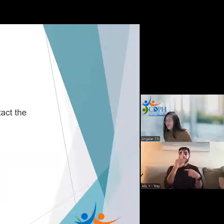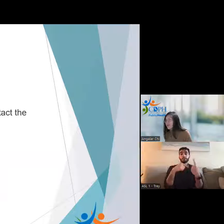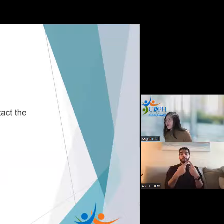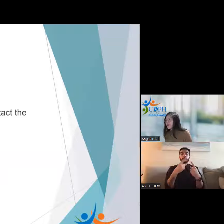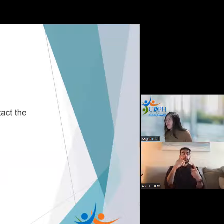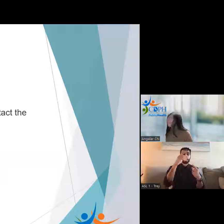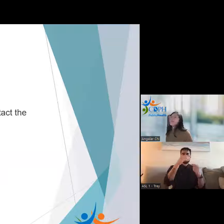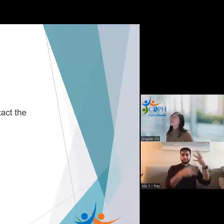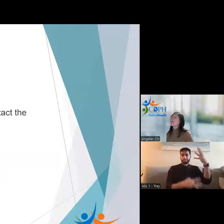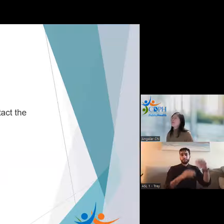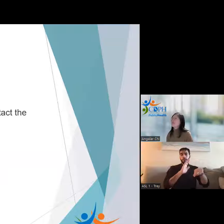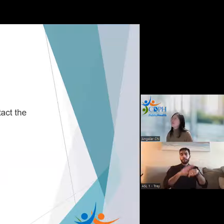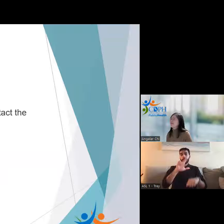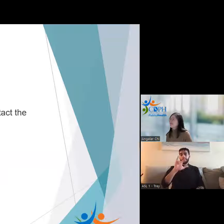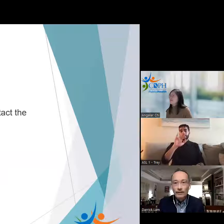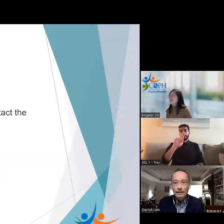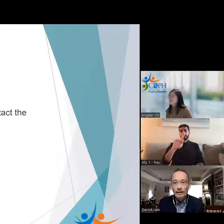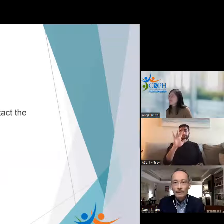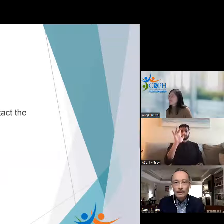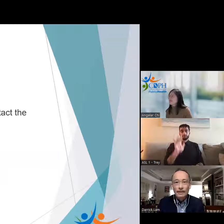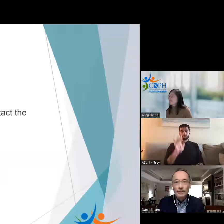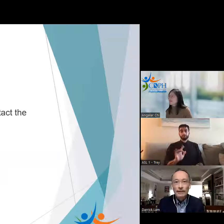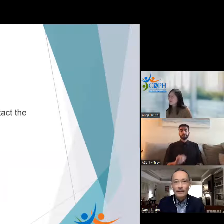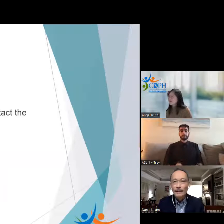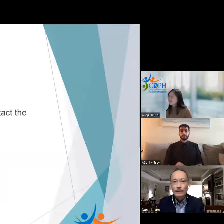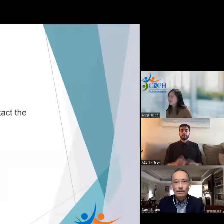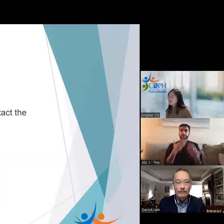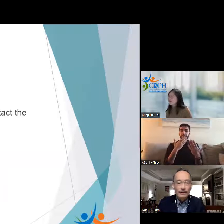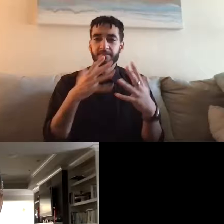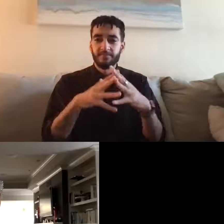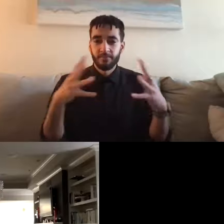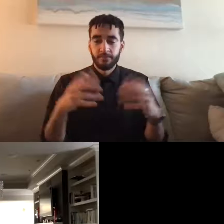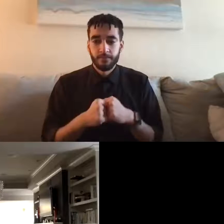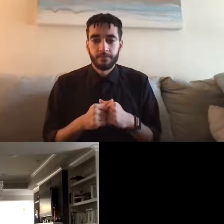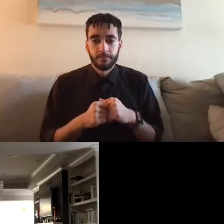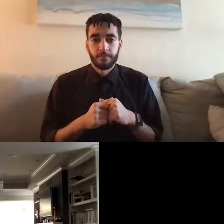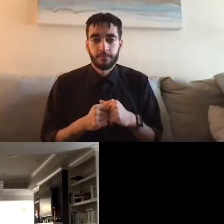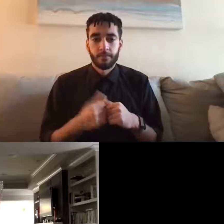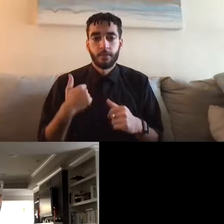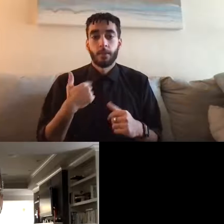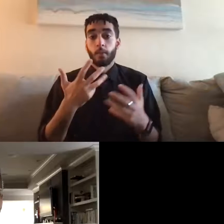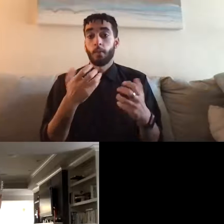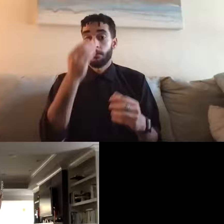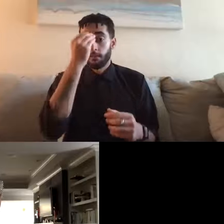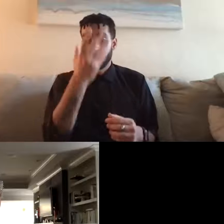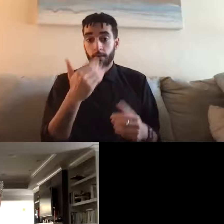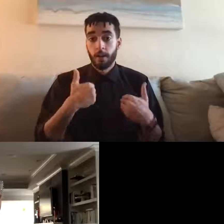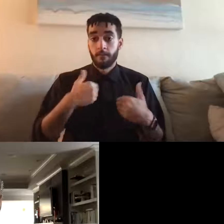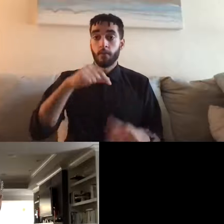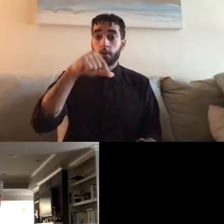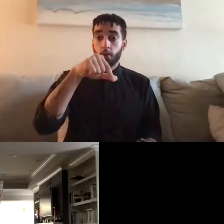slide. Thank you. Thank you so much, Dr. Chi. I just want to mention that we have a Q&A